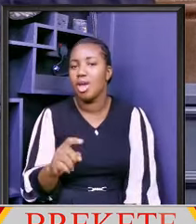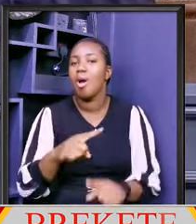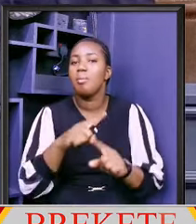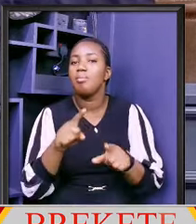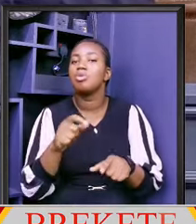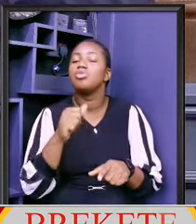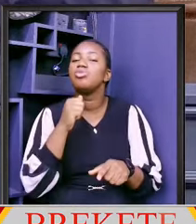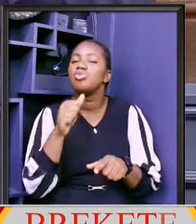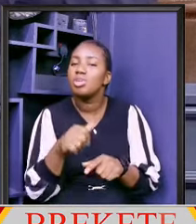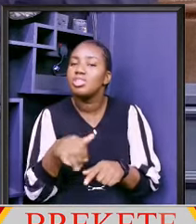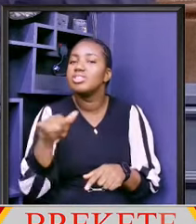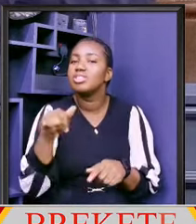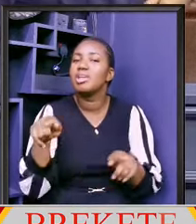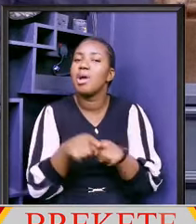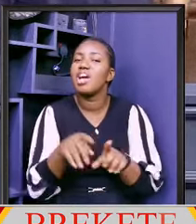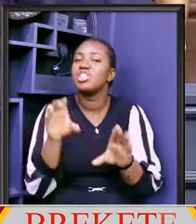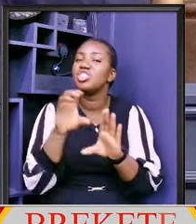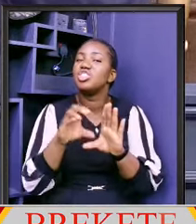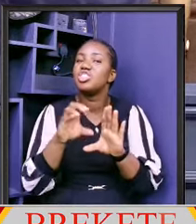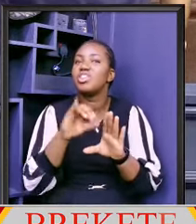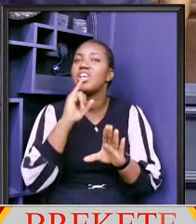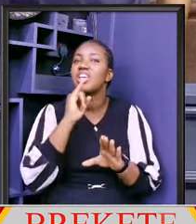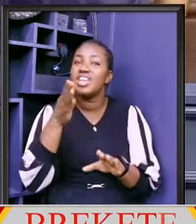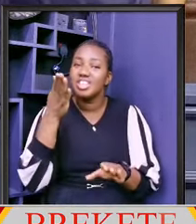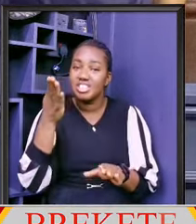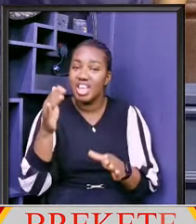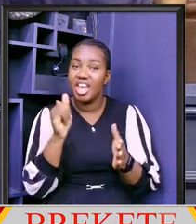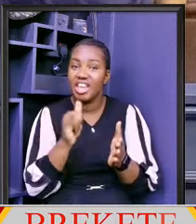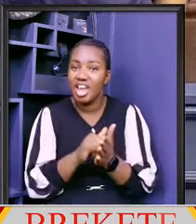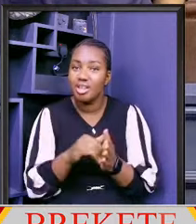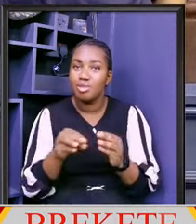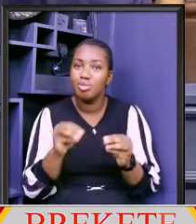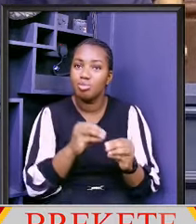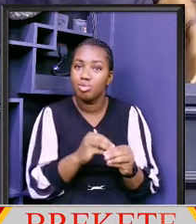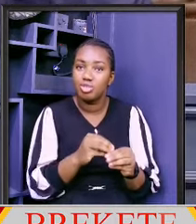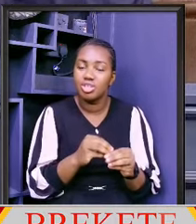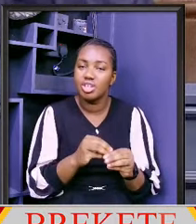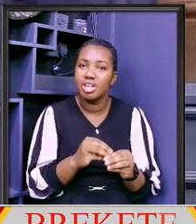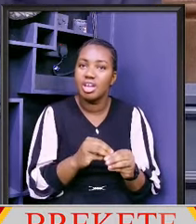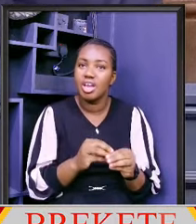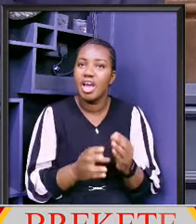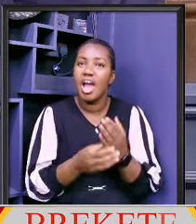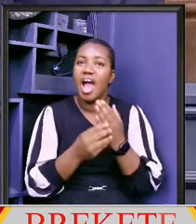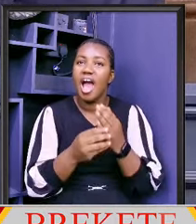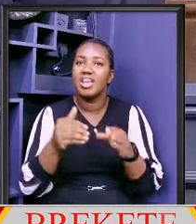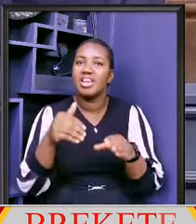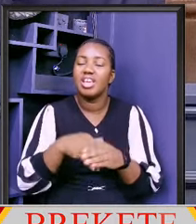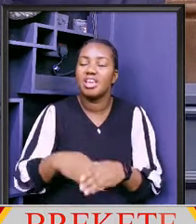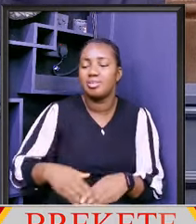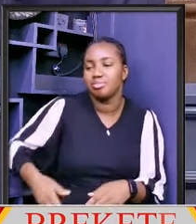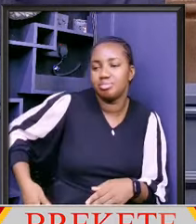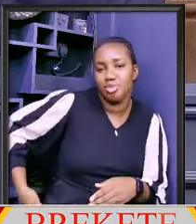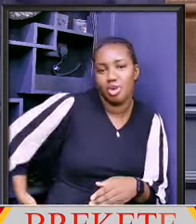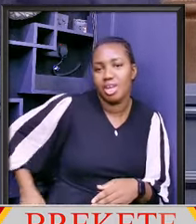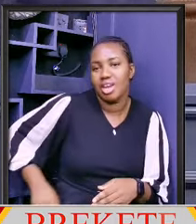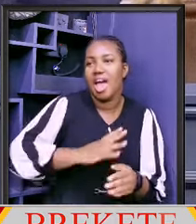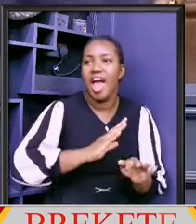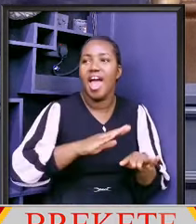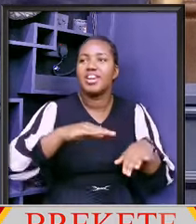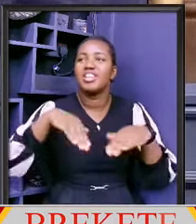chief. Now them they put hand for their back pocket, bring chief, dash you. God bless